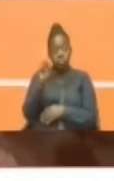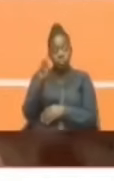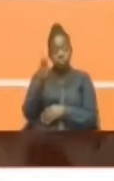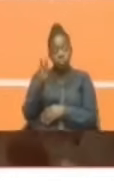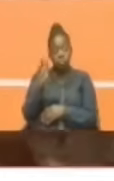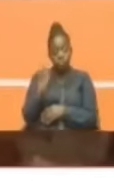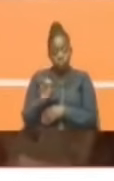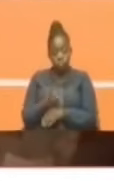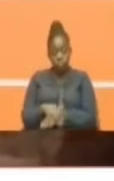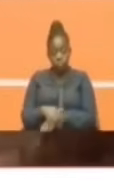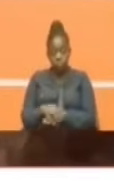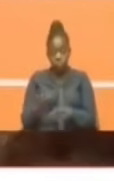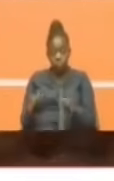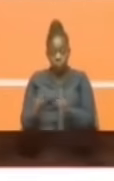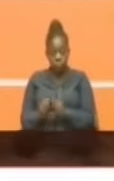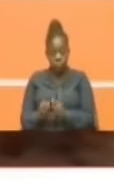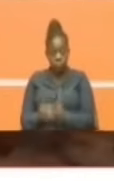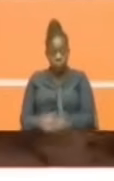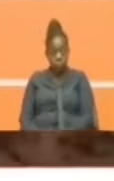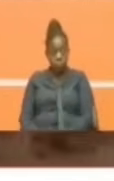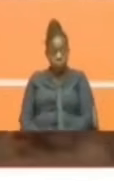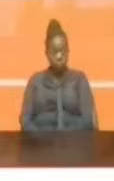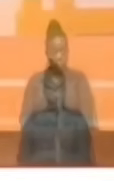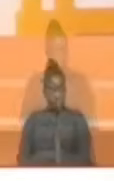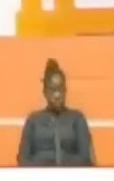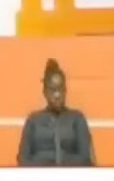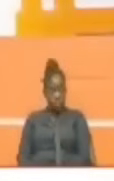Mwonge yakusakidde gulino kulwa bukedde TV